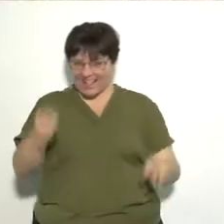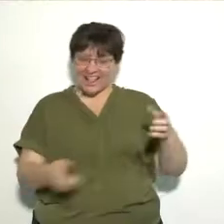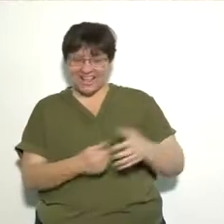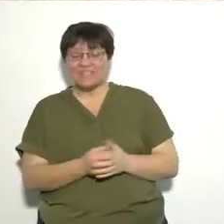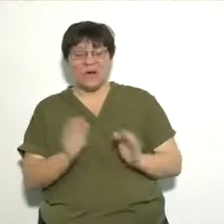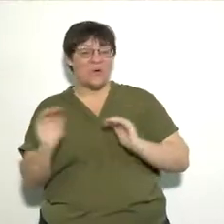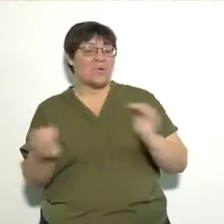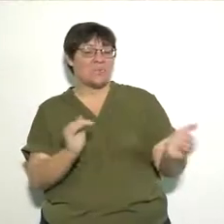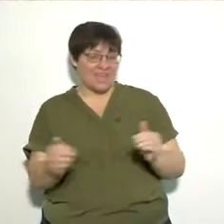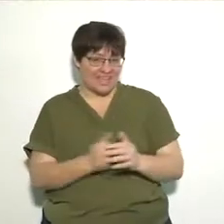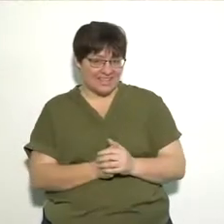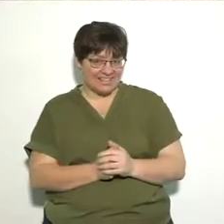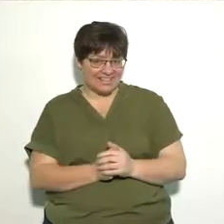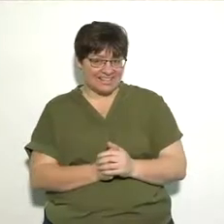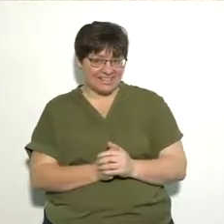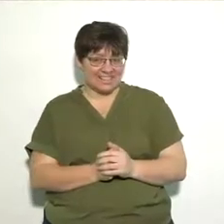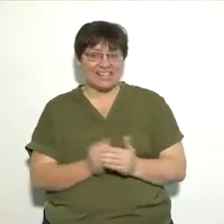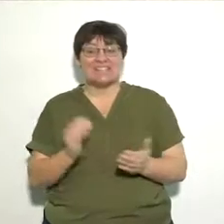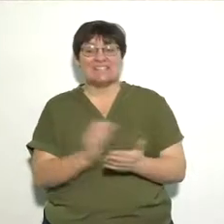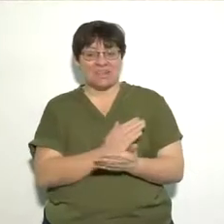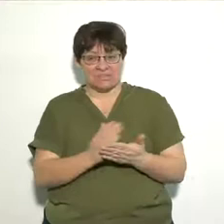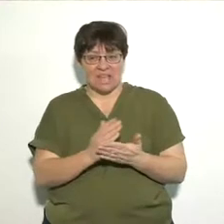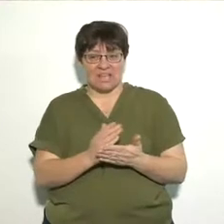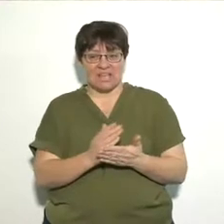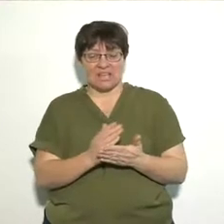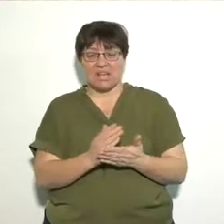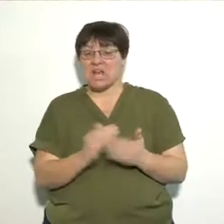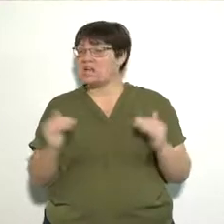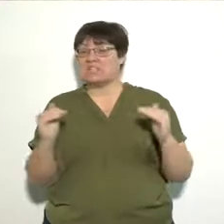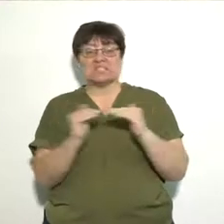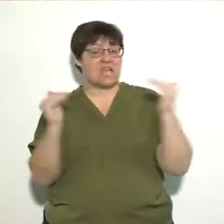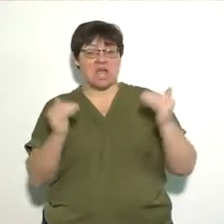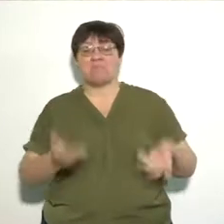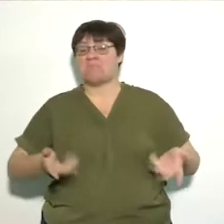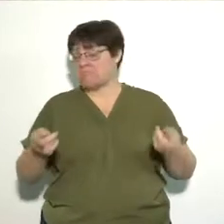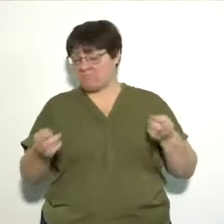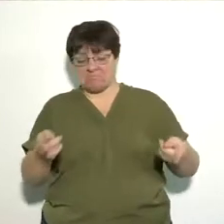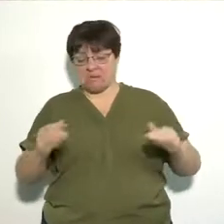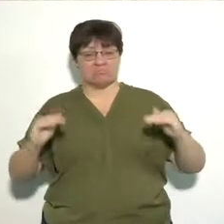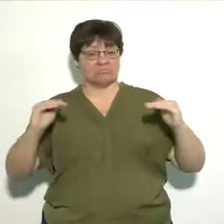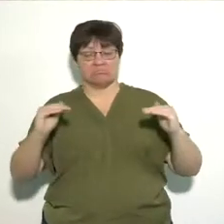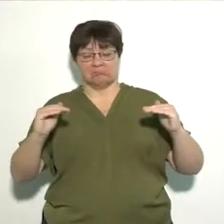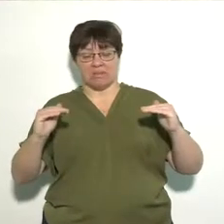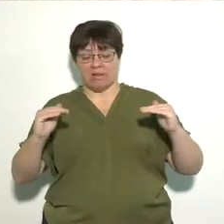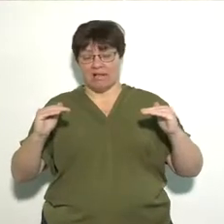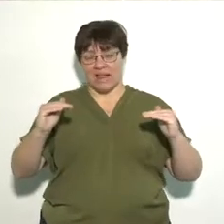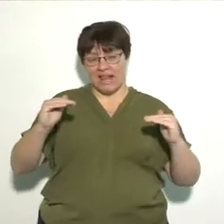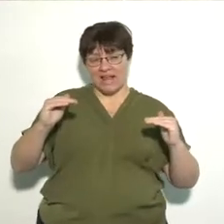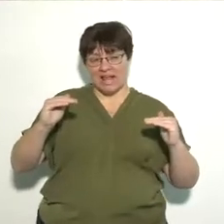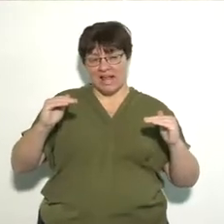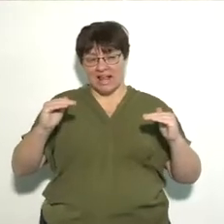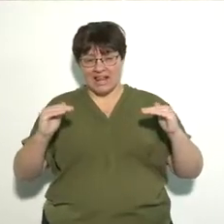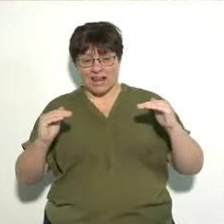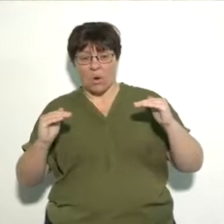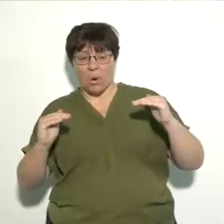like to wear and compare. Sometimes the object might weigh the same. Sometimes one